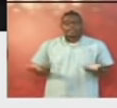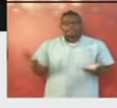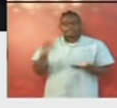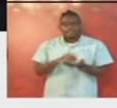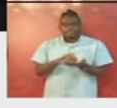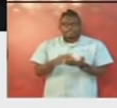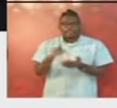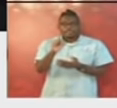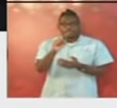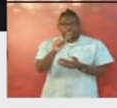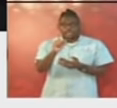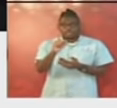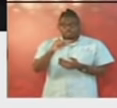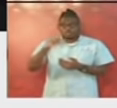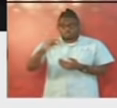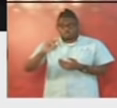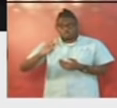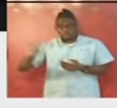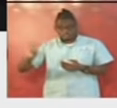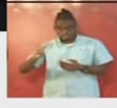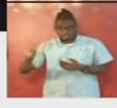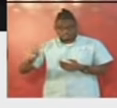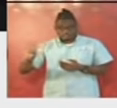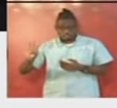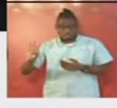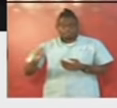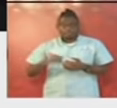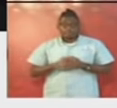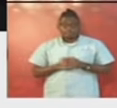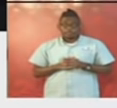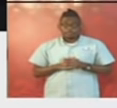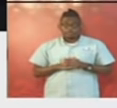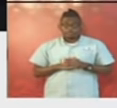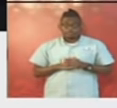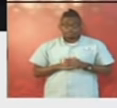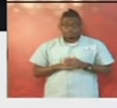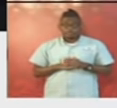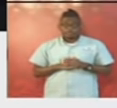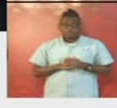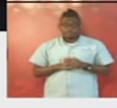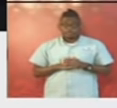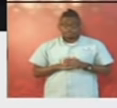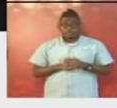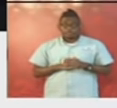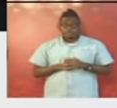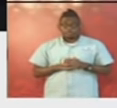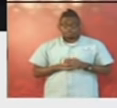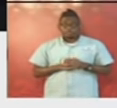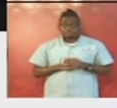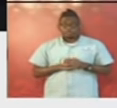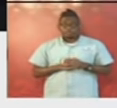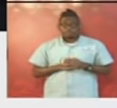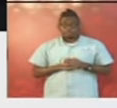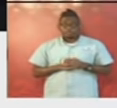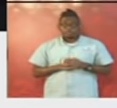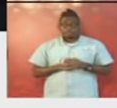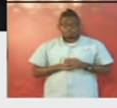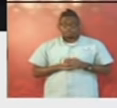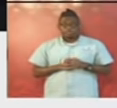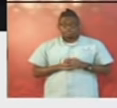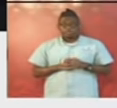terms of age relationship, which we have to look a little further to see why we have this difference. As you would have recalled, it's almost